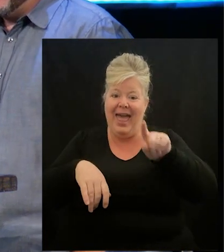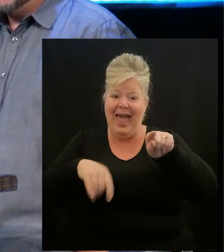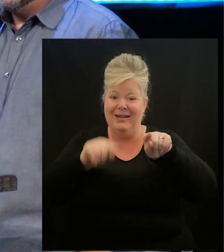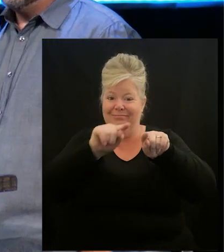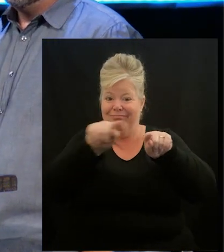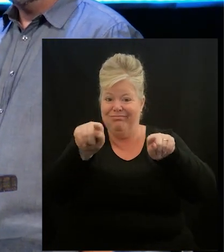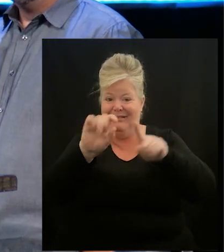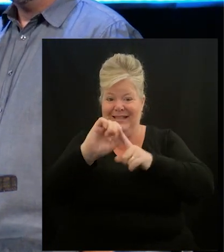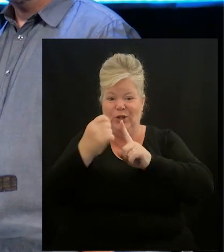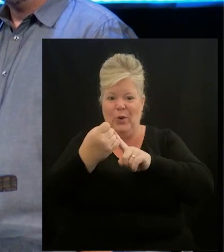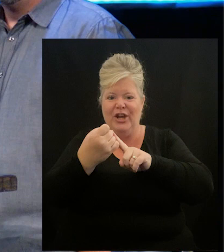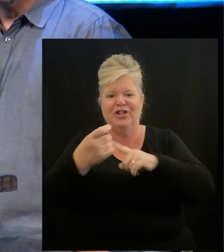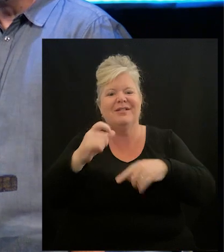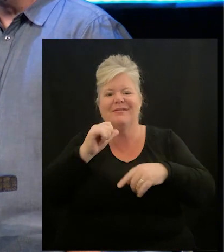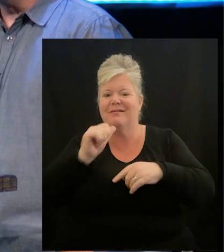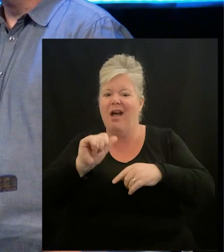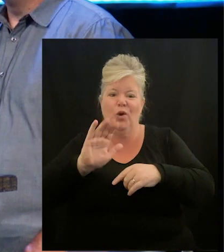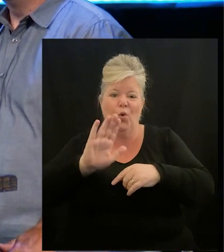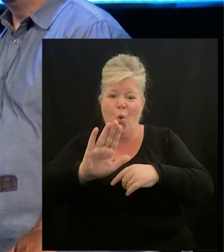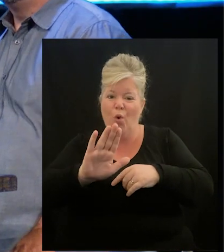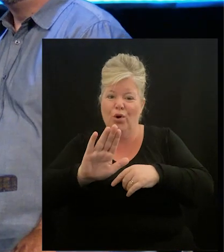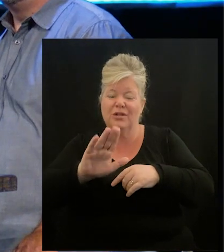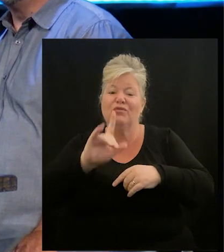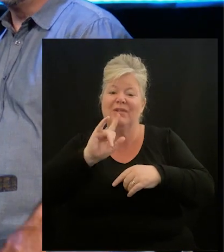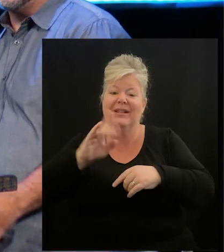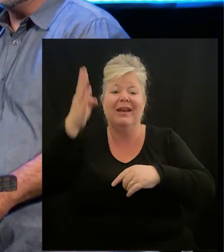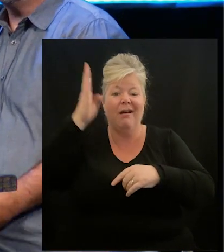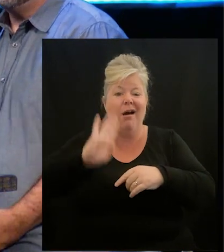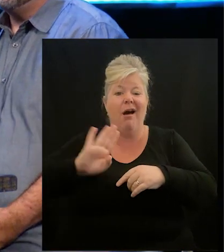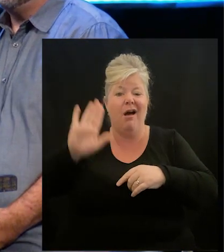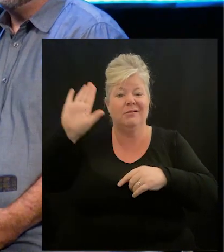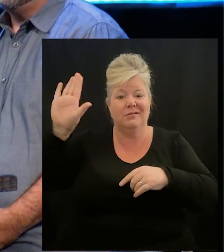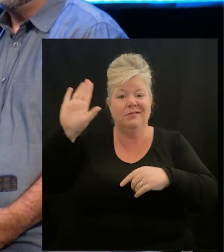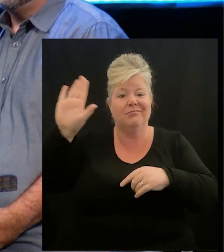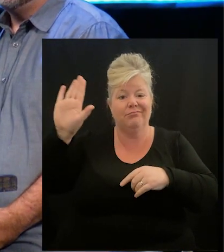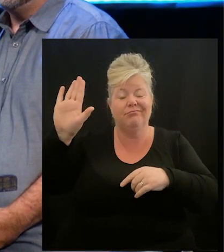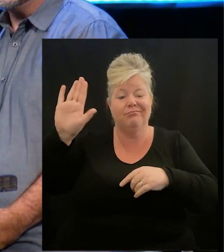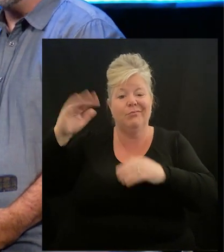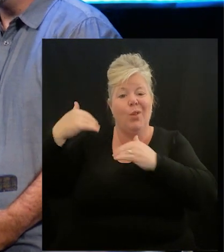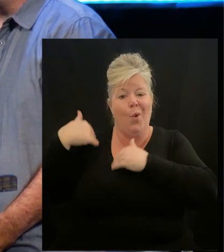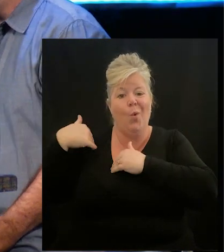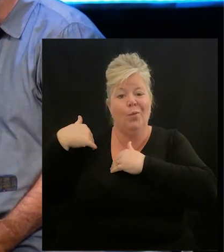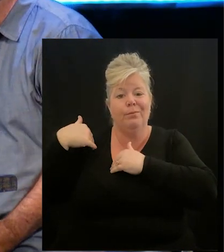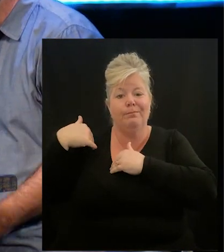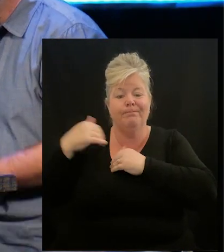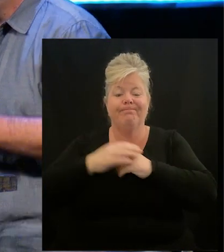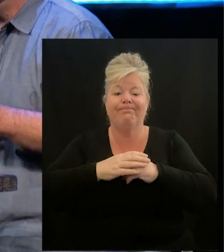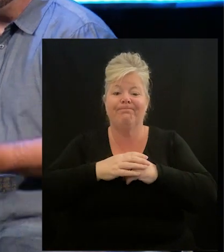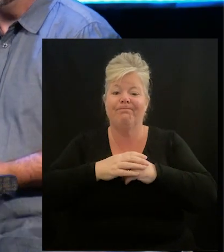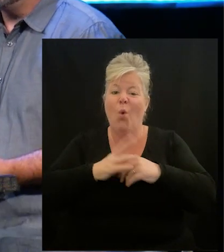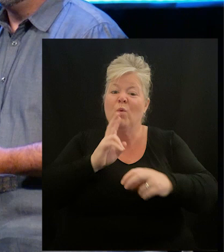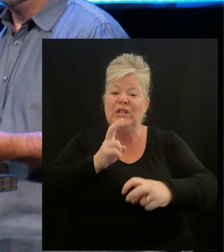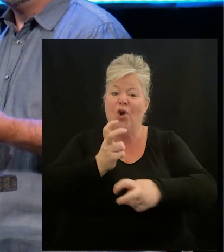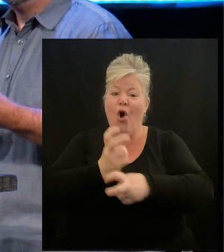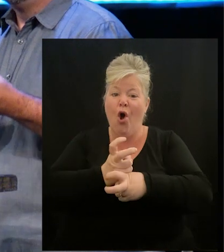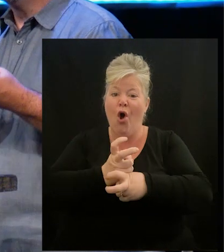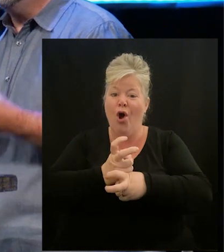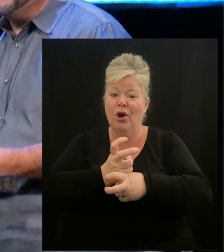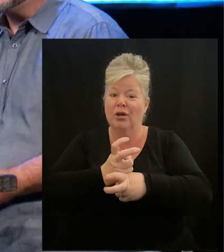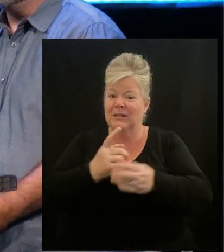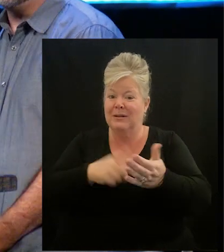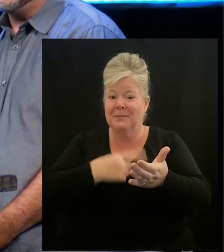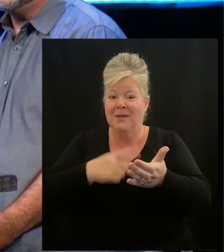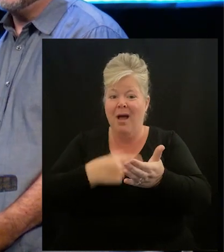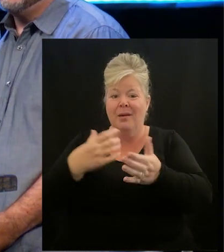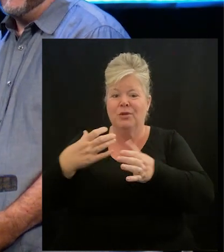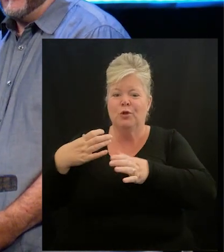yours, but it's God. It's God's. And that's a hard thing to